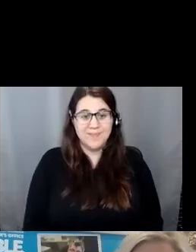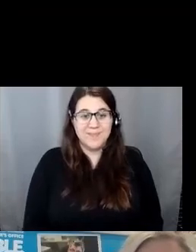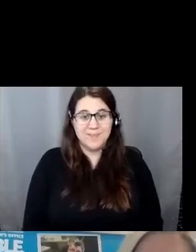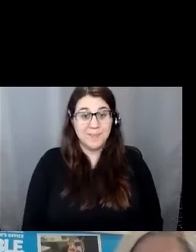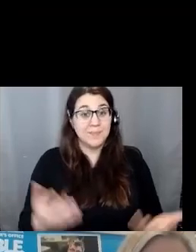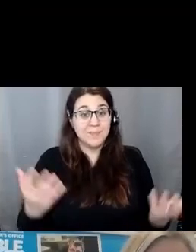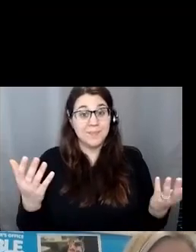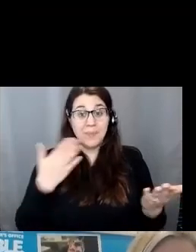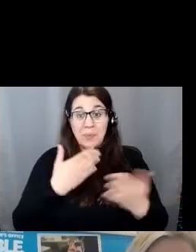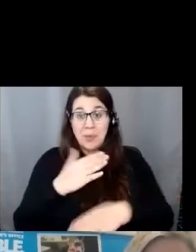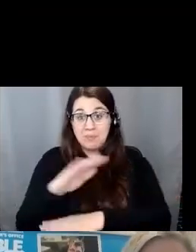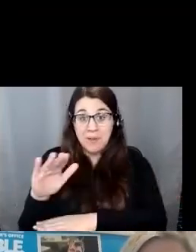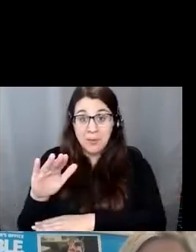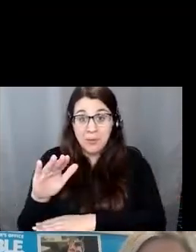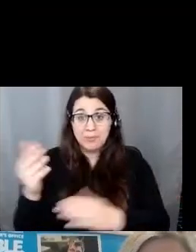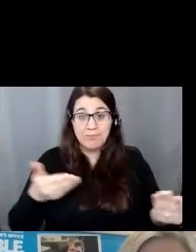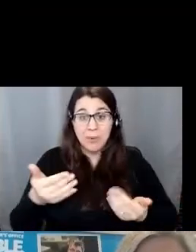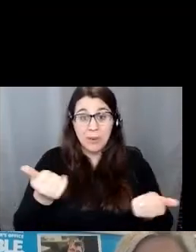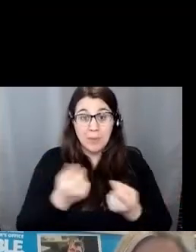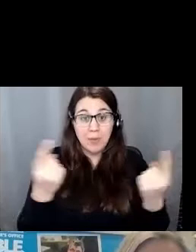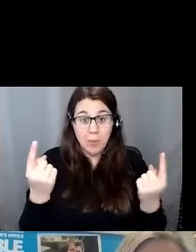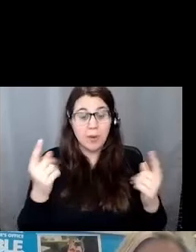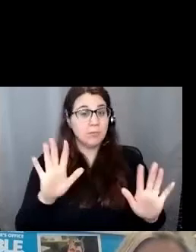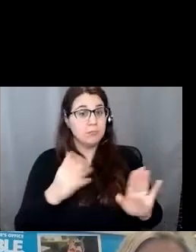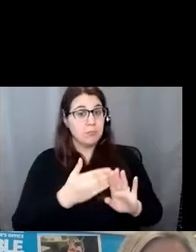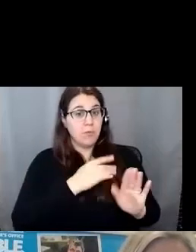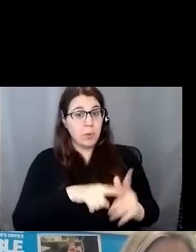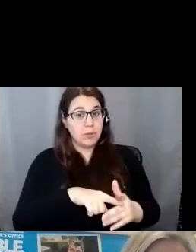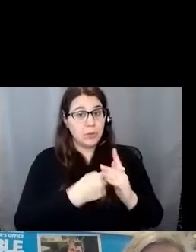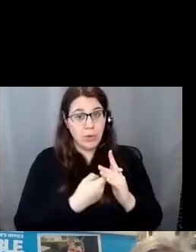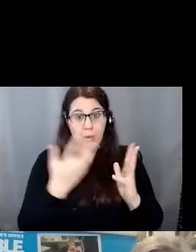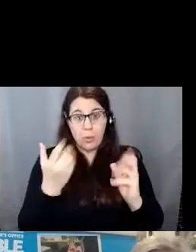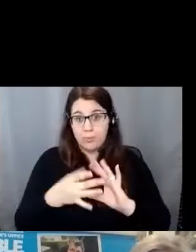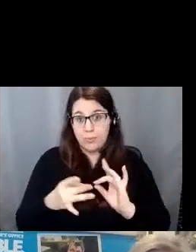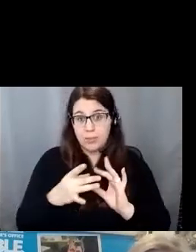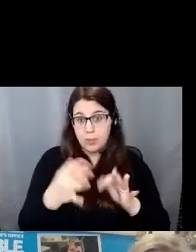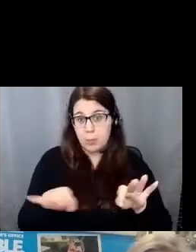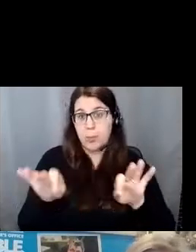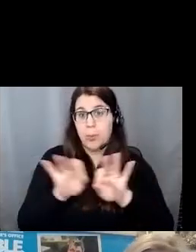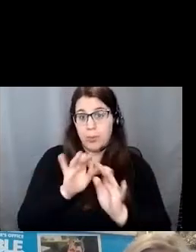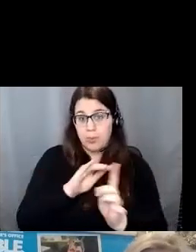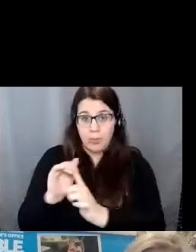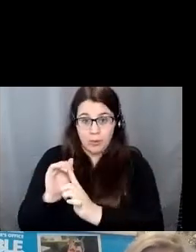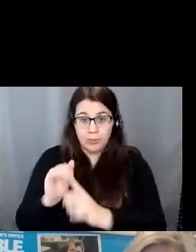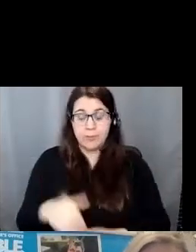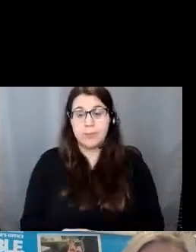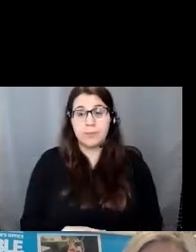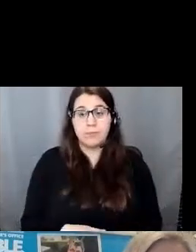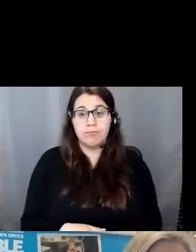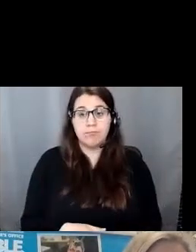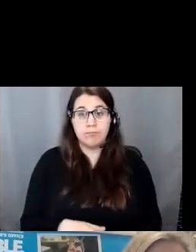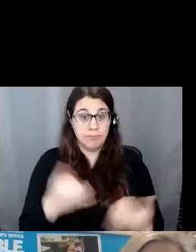Okay, so good afternoon and welcome everyone. Before we get started, we want to mention some important reminders. So today's webinar is